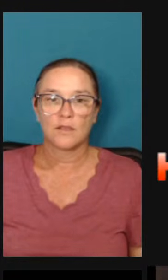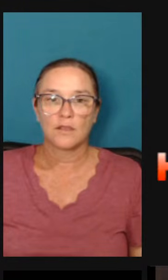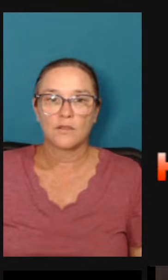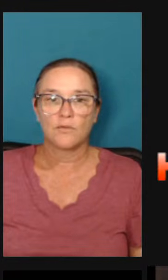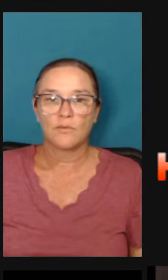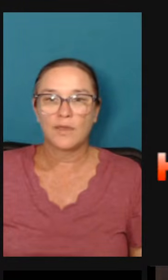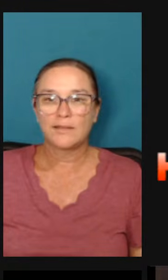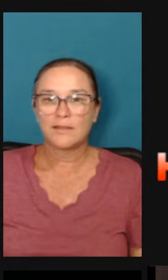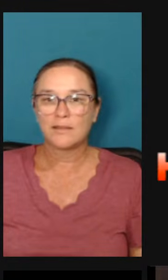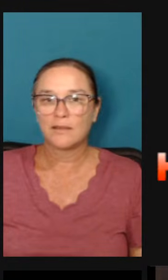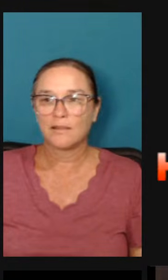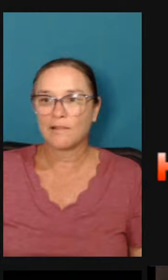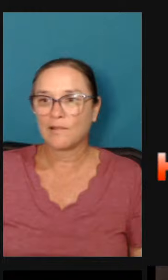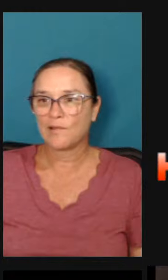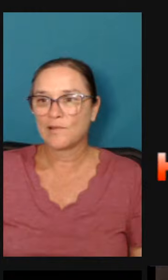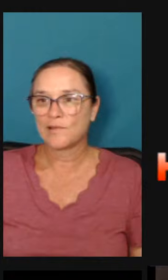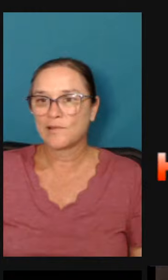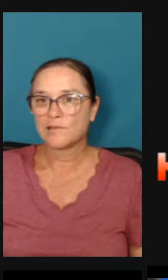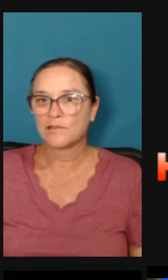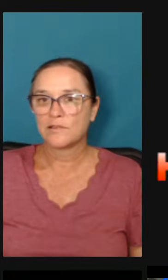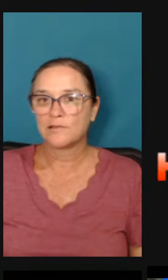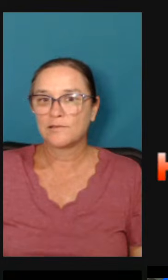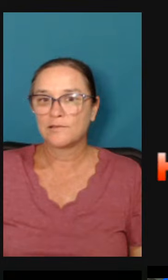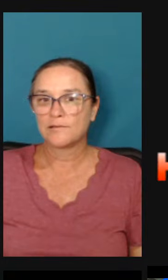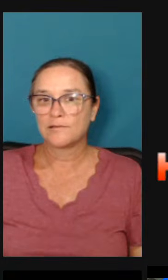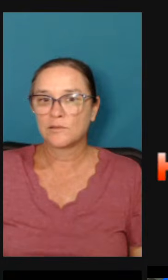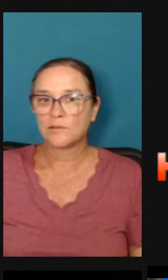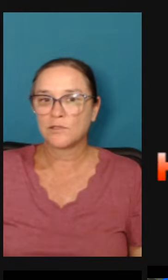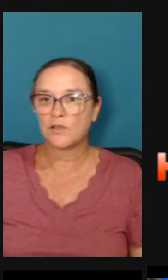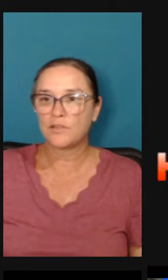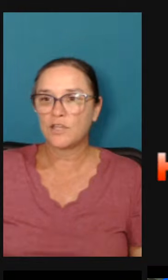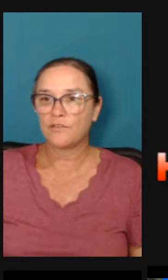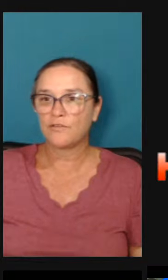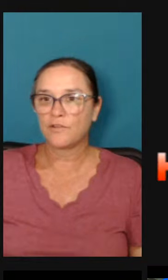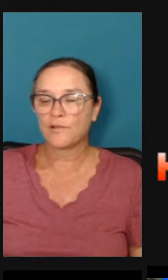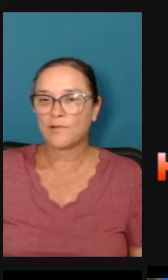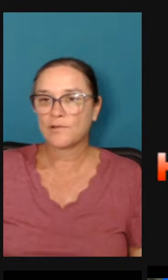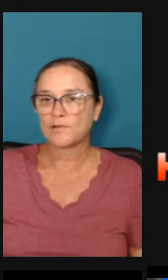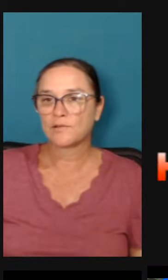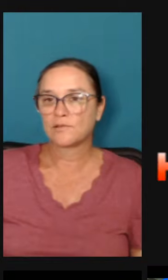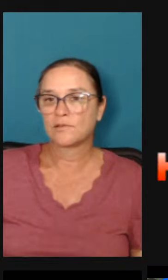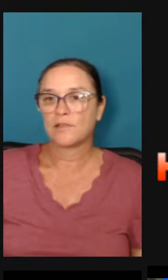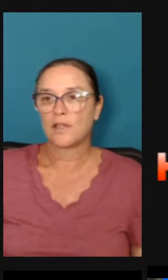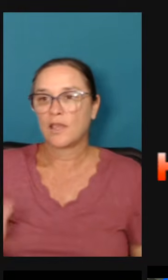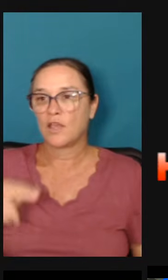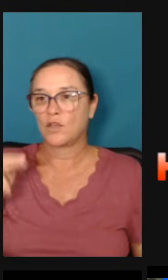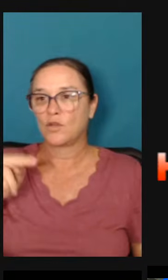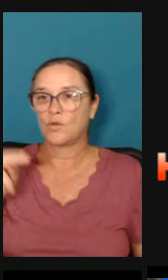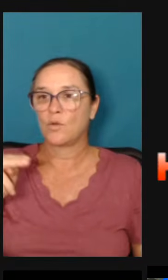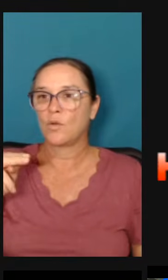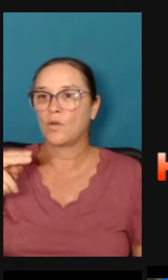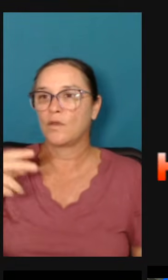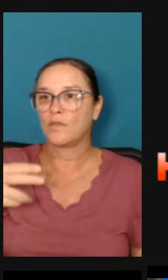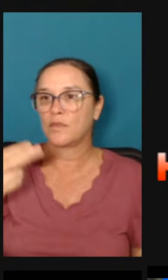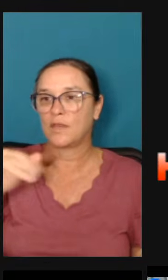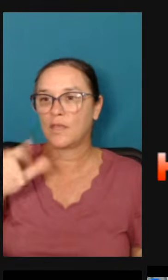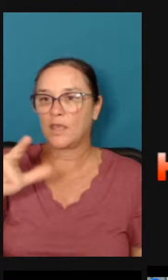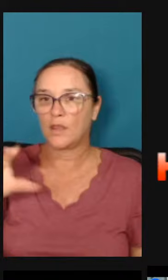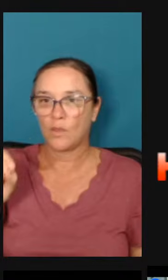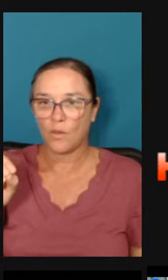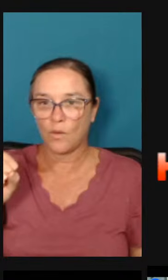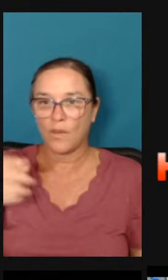further down closer to Kalapana. And up north in Hilo, we